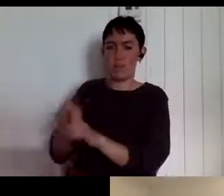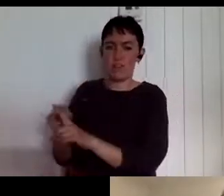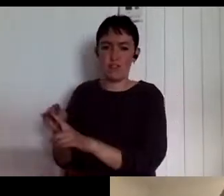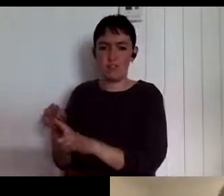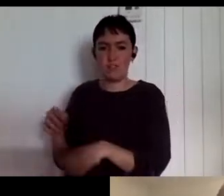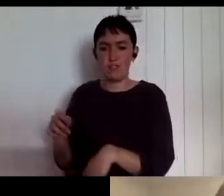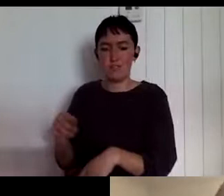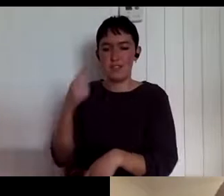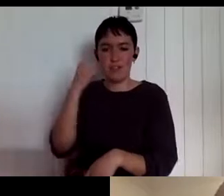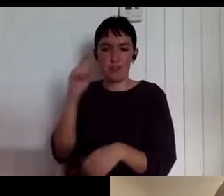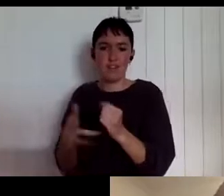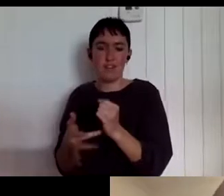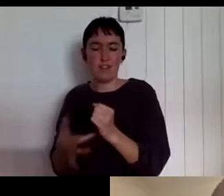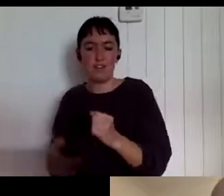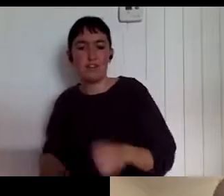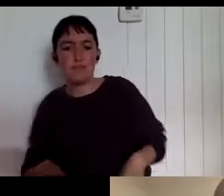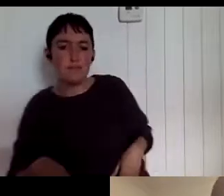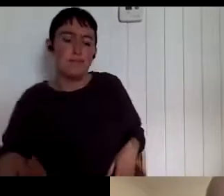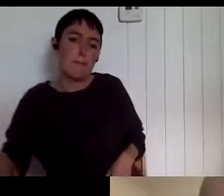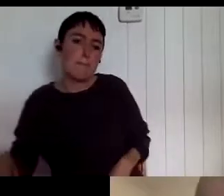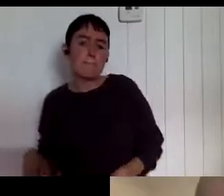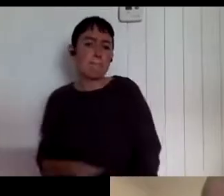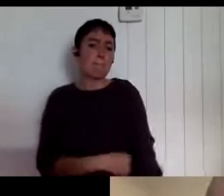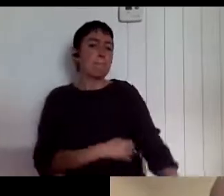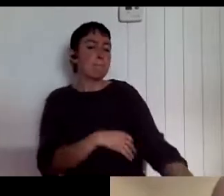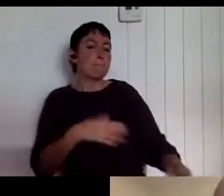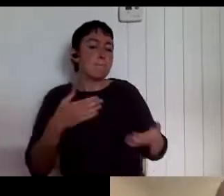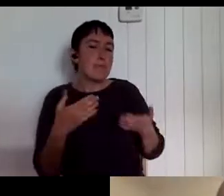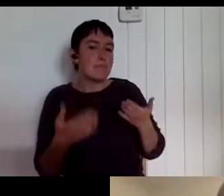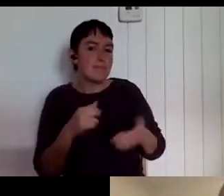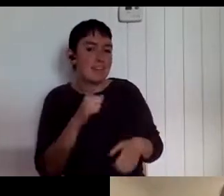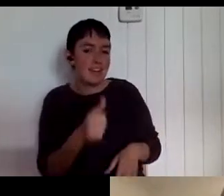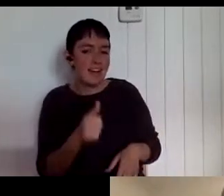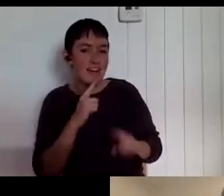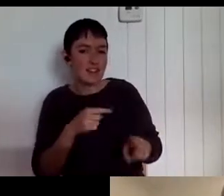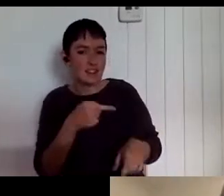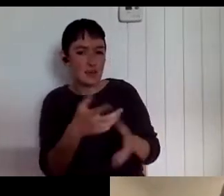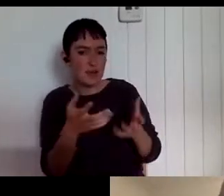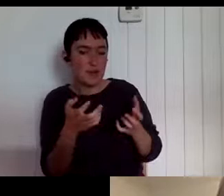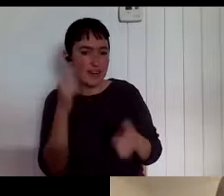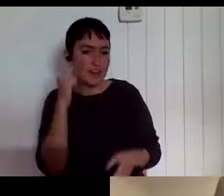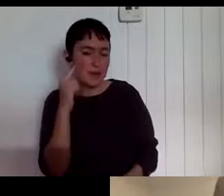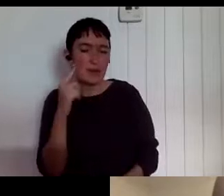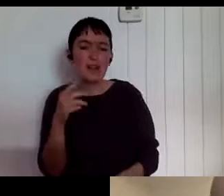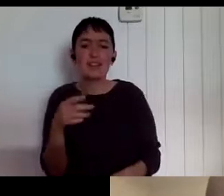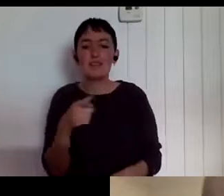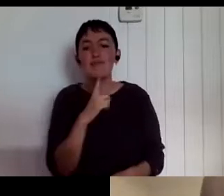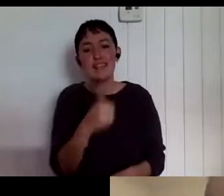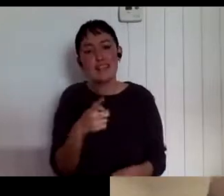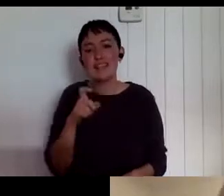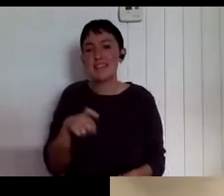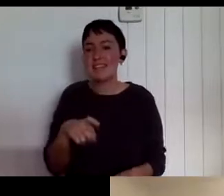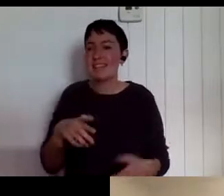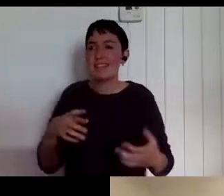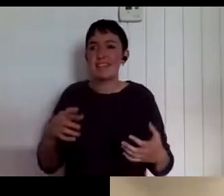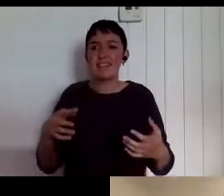I think the answer, I mean, I know this is probably not the answer you want to hear, but it really takes a conglomeration of all of them depending on where you are.